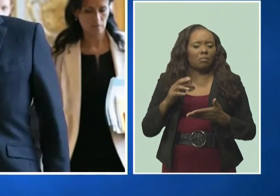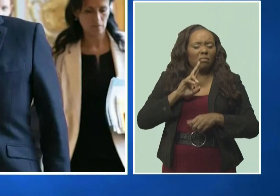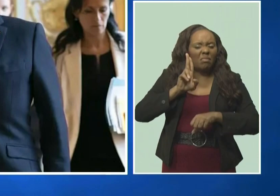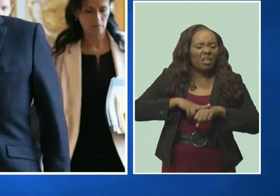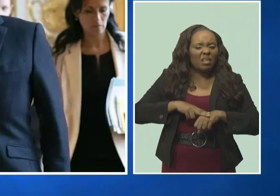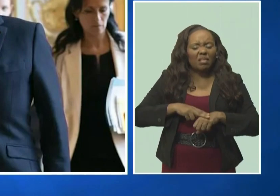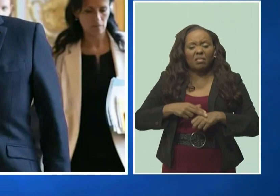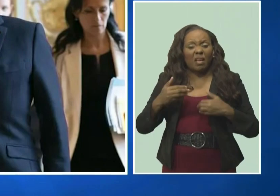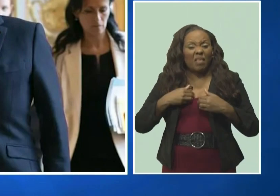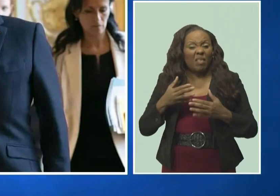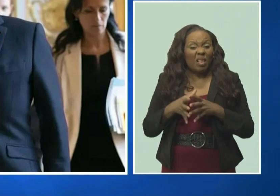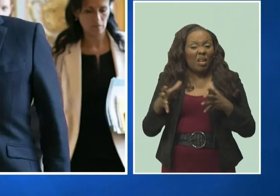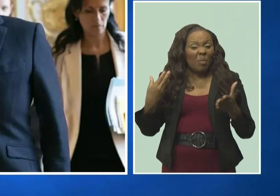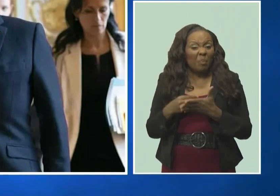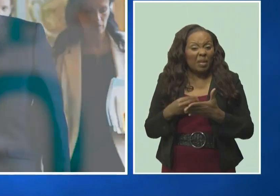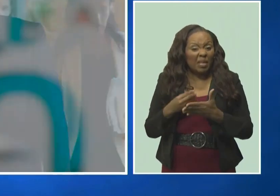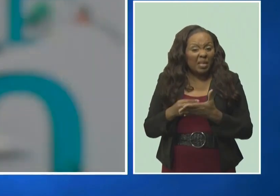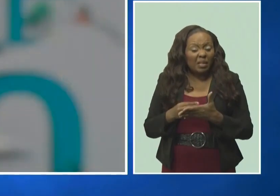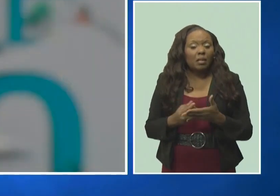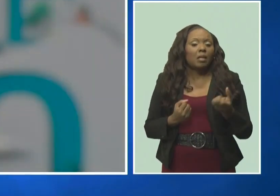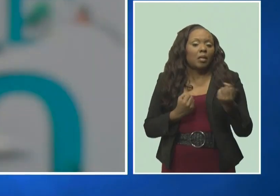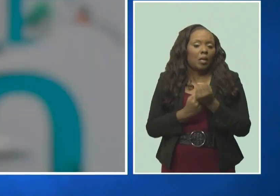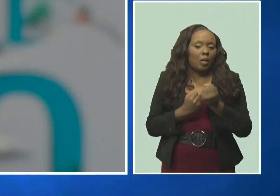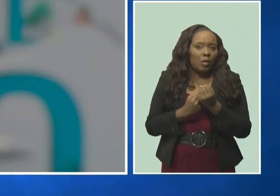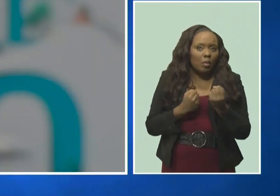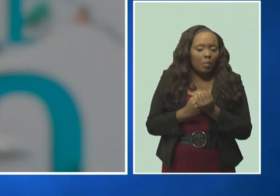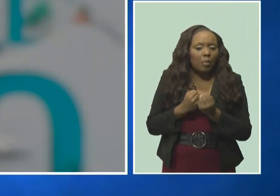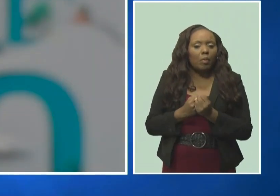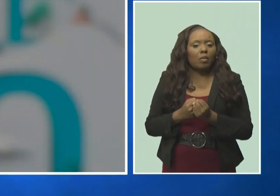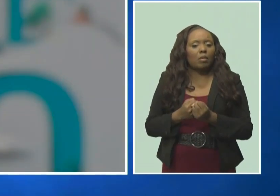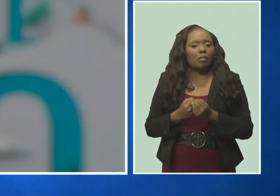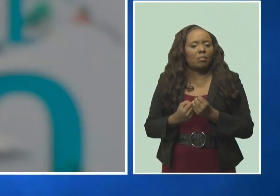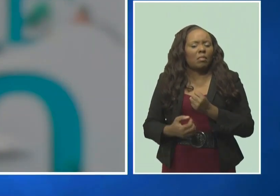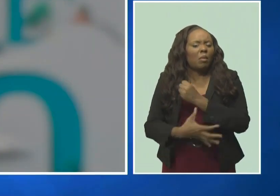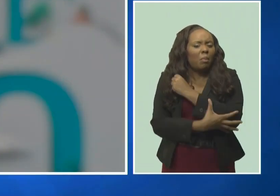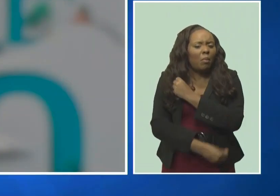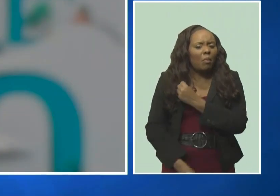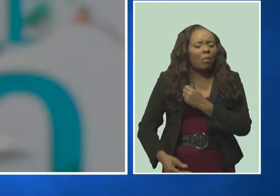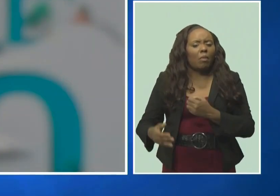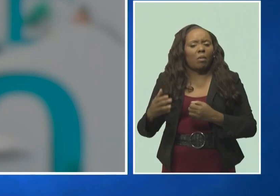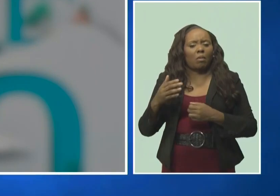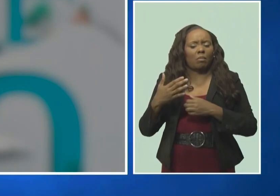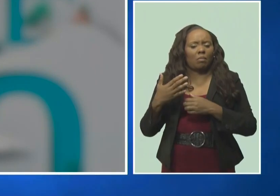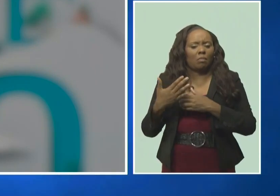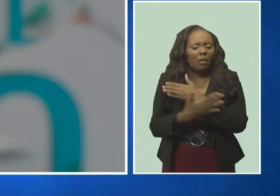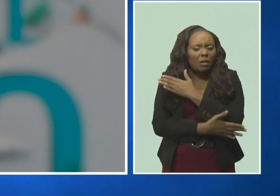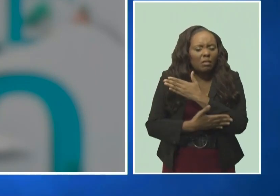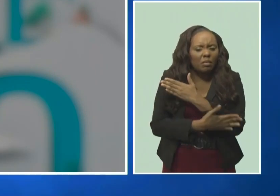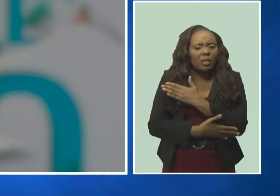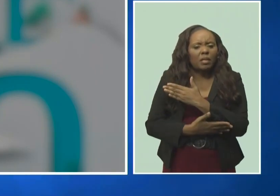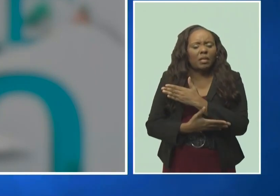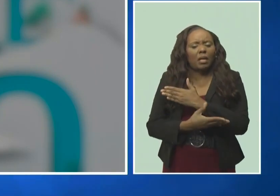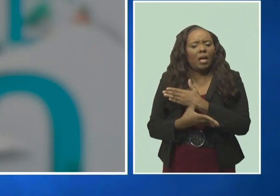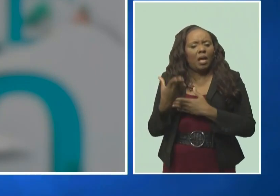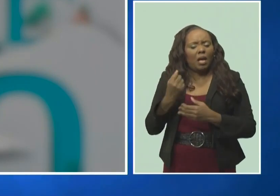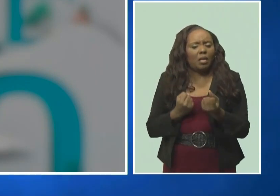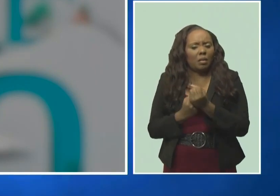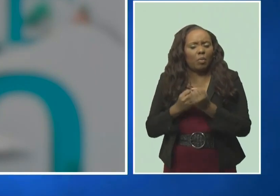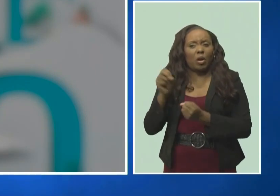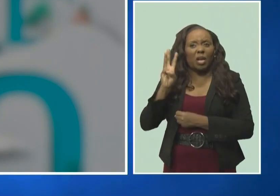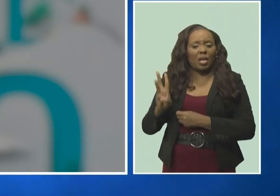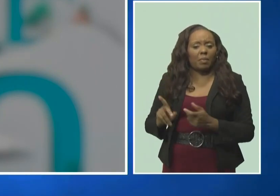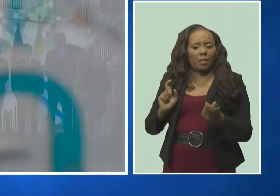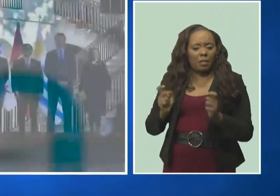vulnerable countries facing permanent loss or damage from climate change. It highlighted the Bridgetown Initiative and Ms. Mottley's